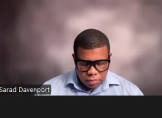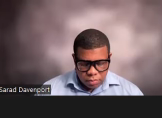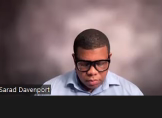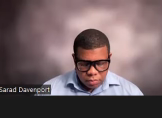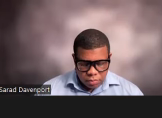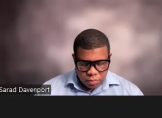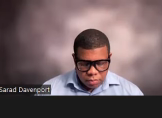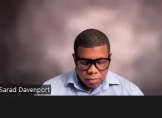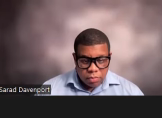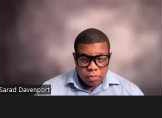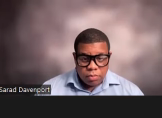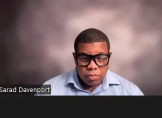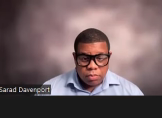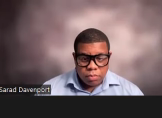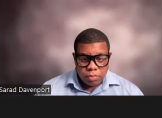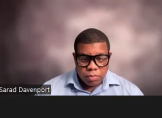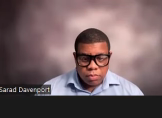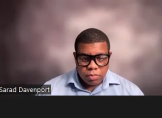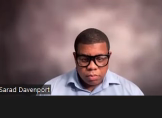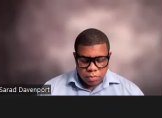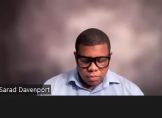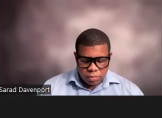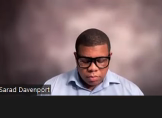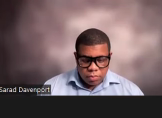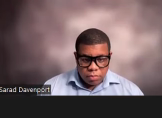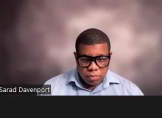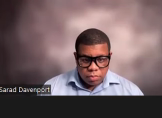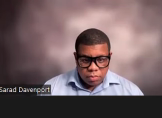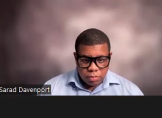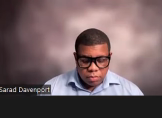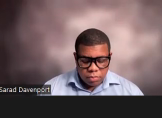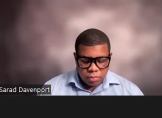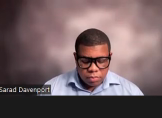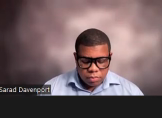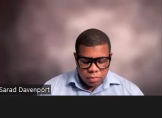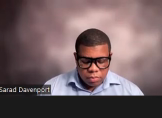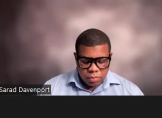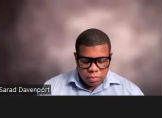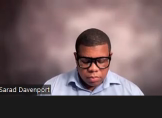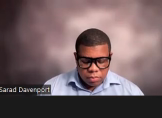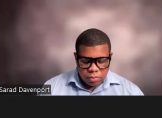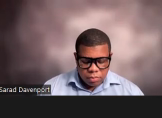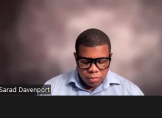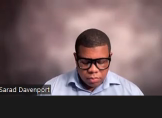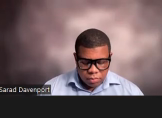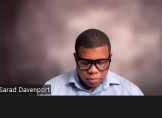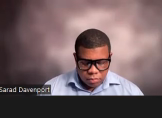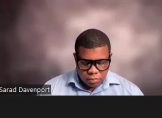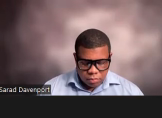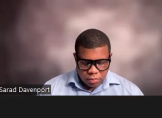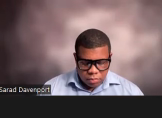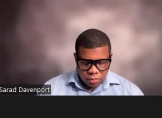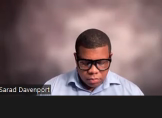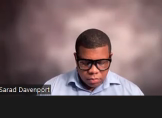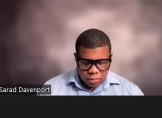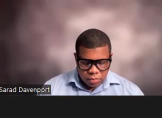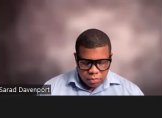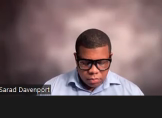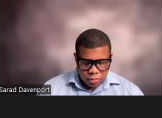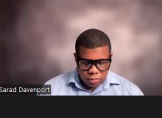Dr. Mack will join us as he can, but I am Carmen Hughes, and I am serving as the director of the